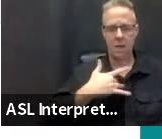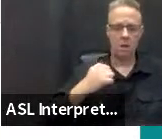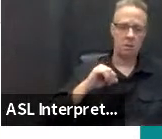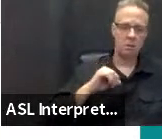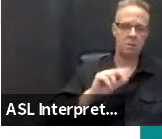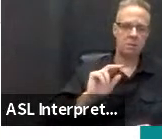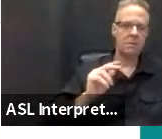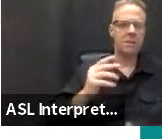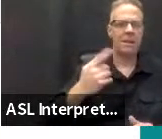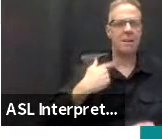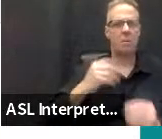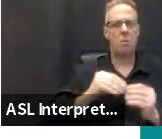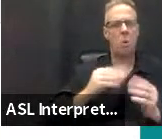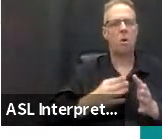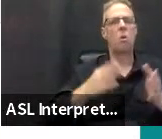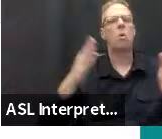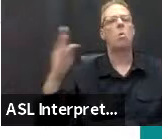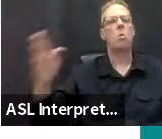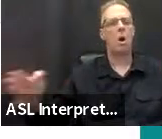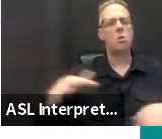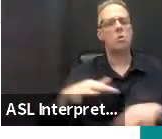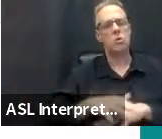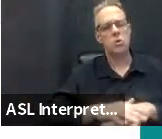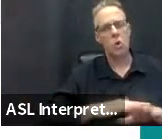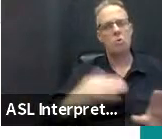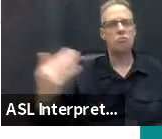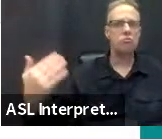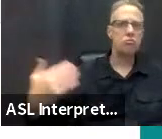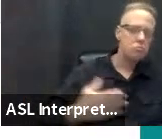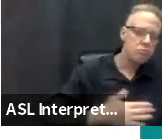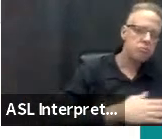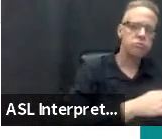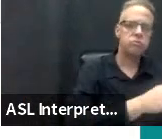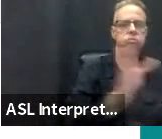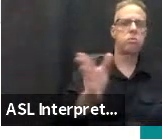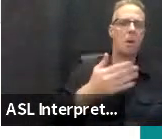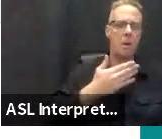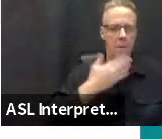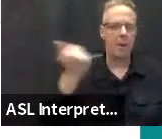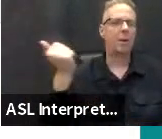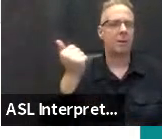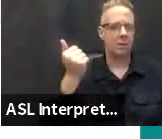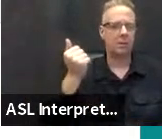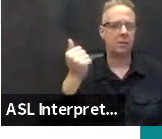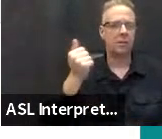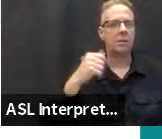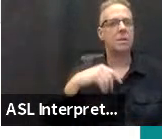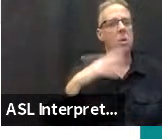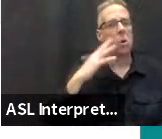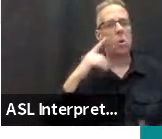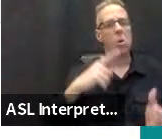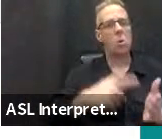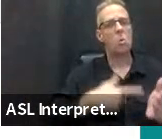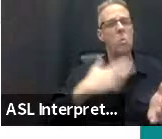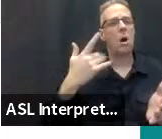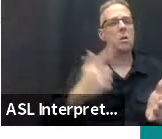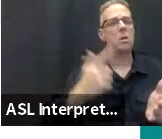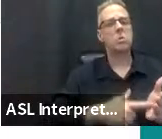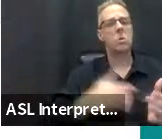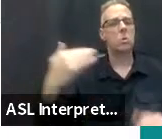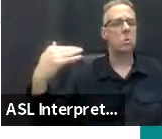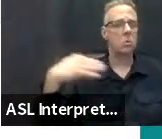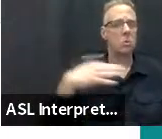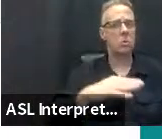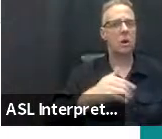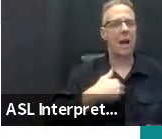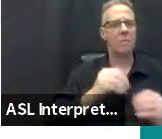idea of having something a little broader, and as somebody mentioned before, where every once in a while on the way up, there's a little wide spot you can